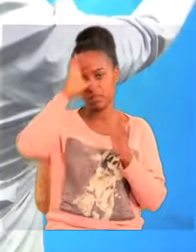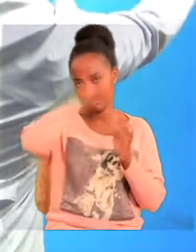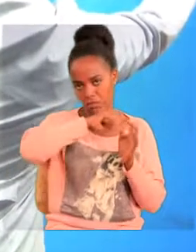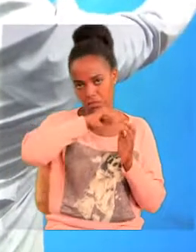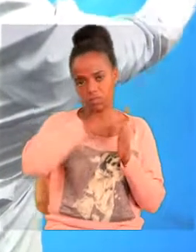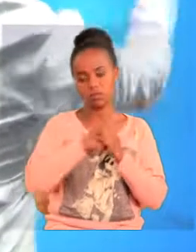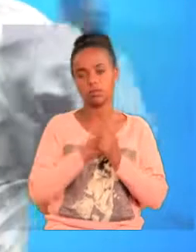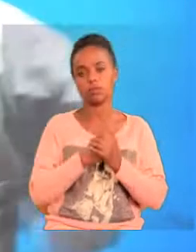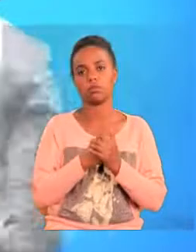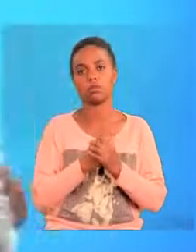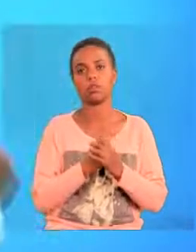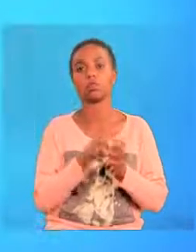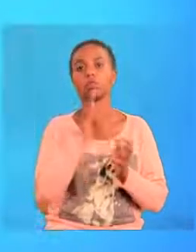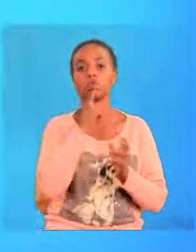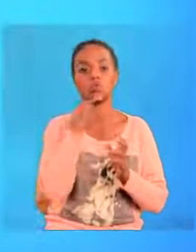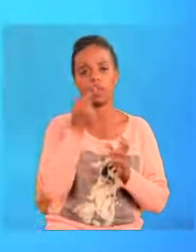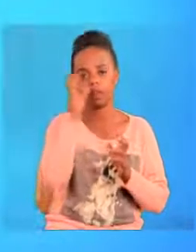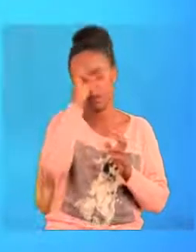premise.